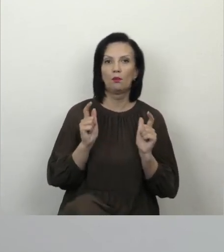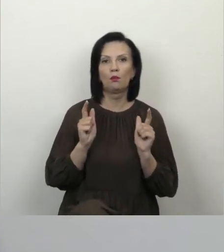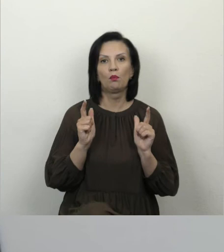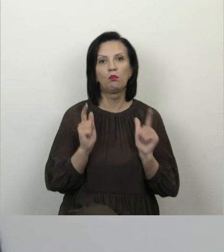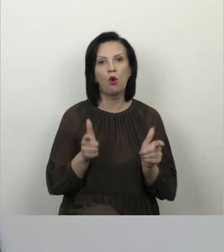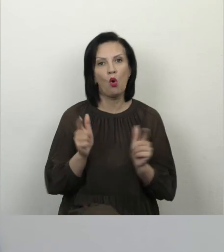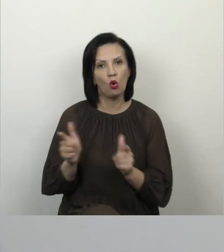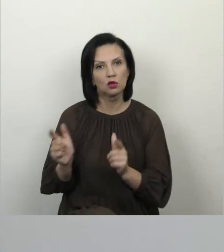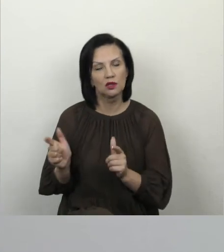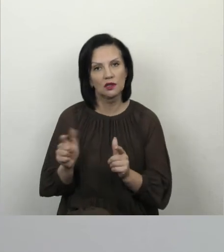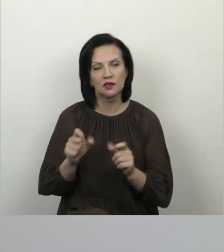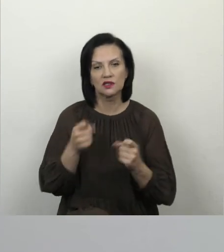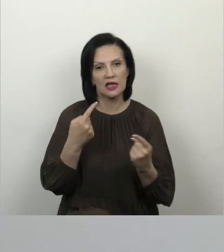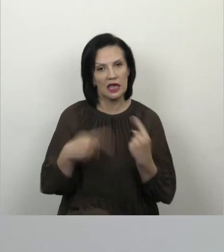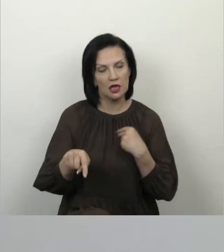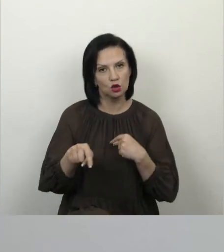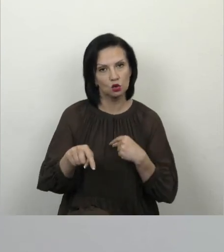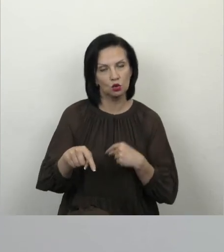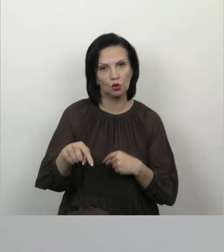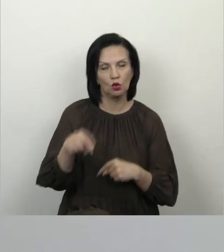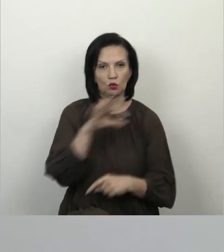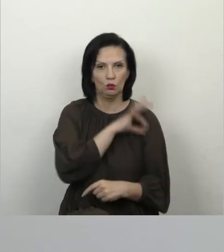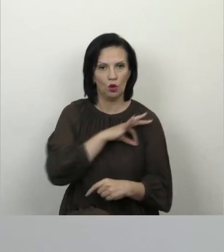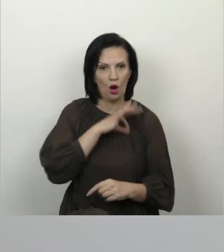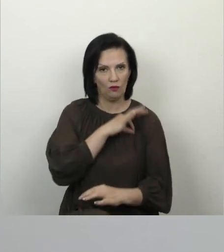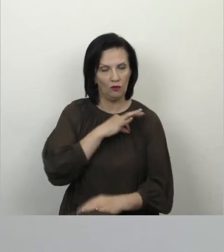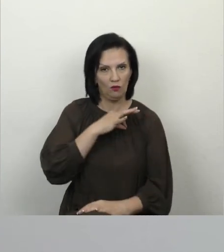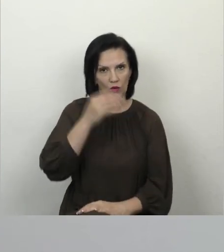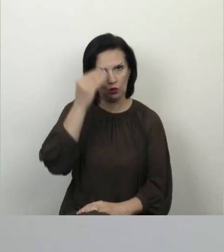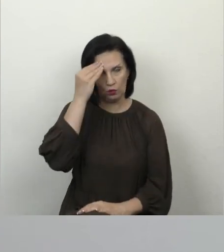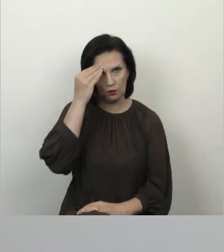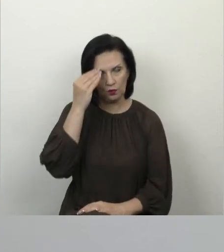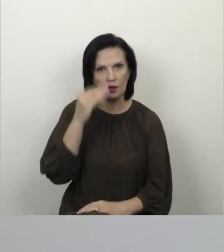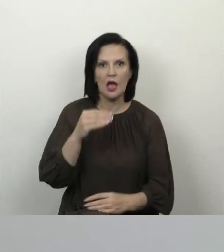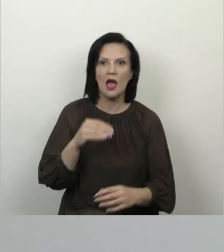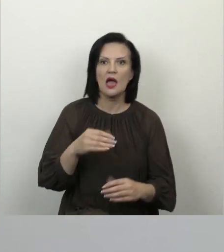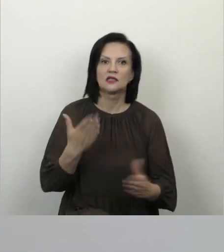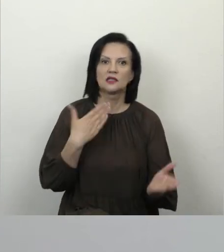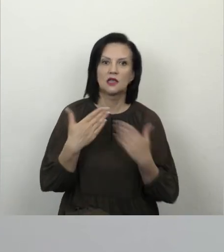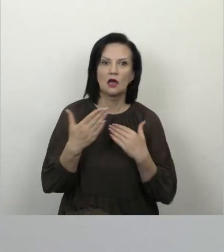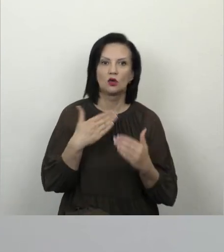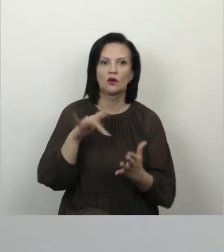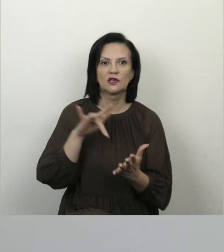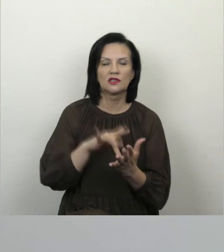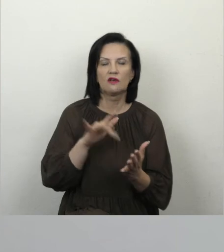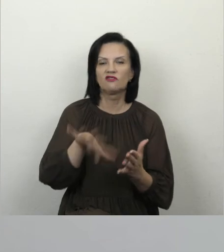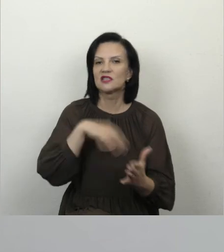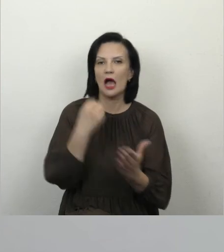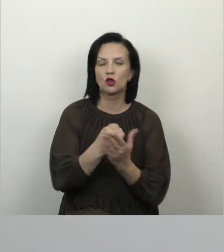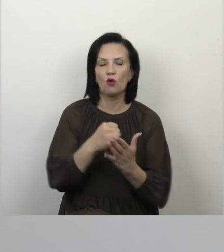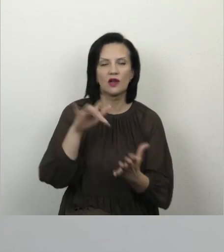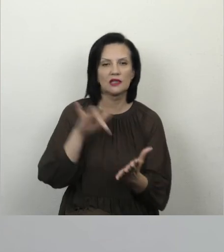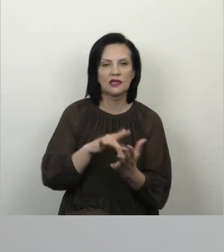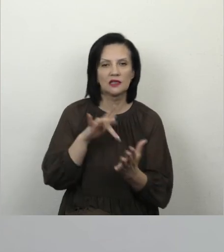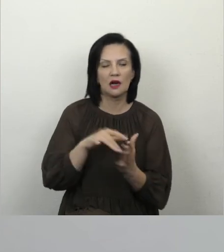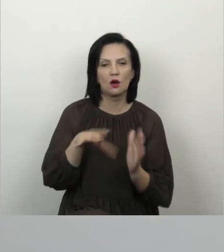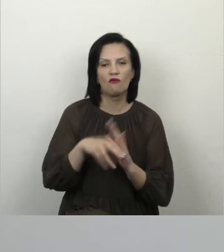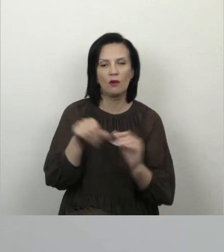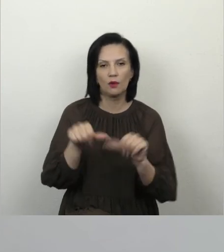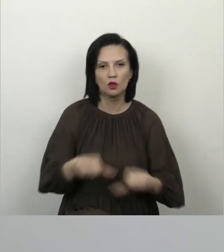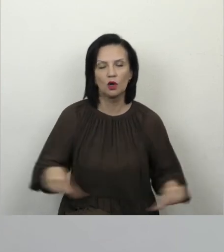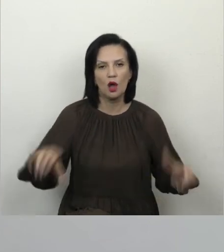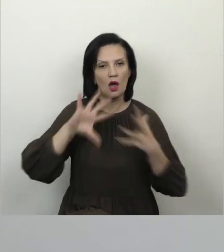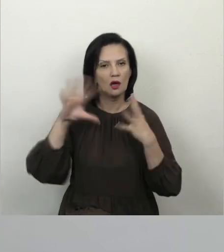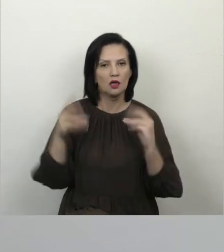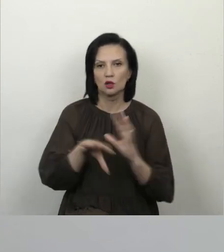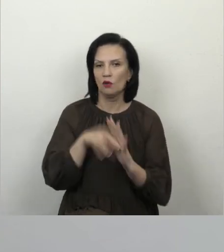could agree with the other legal position, suggesting that establishing of the local election